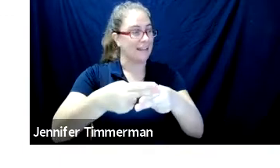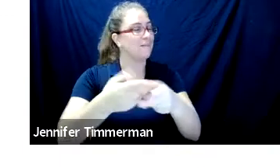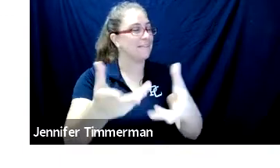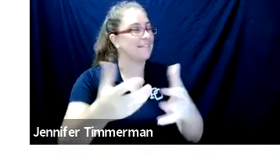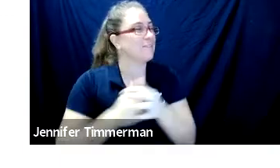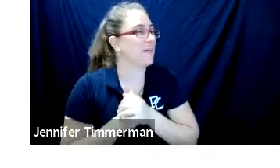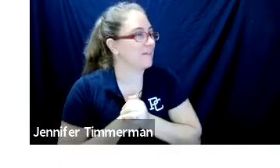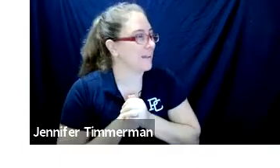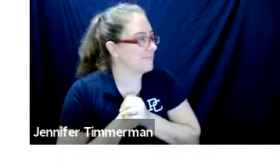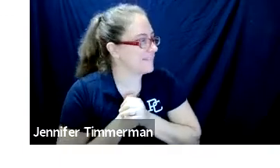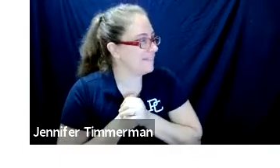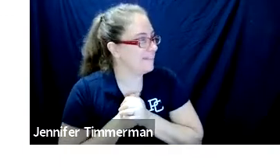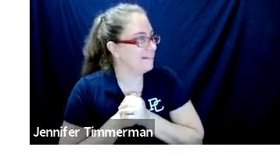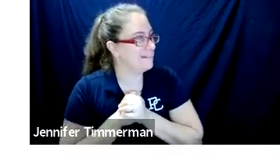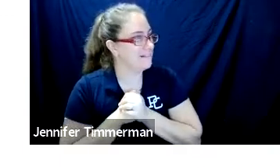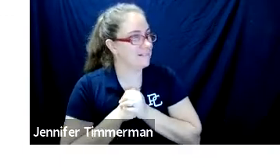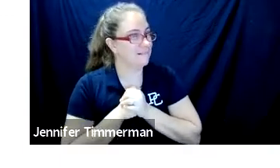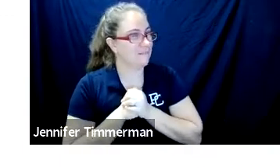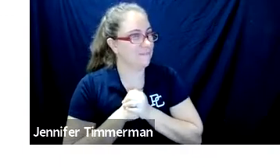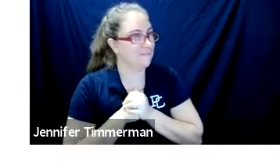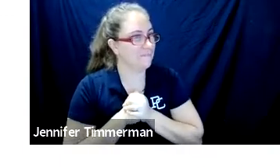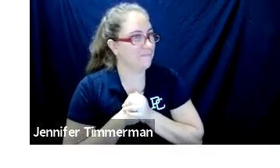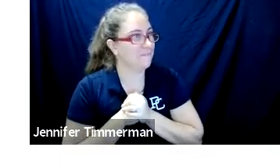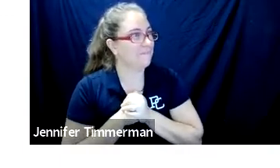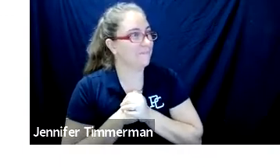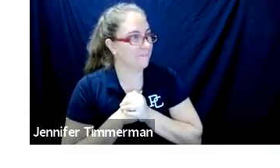Good. And let me see you spell your names.